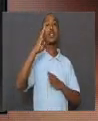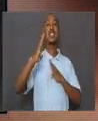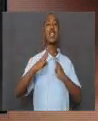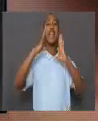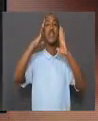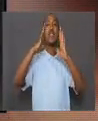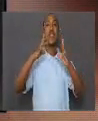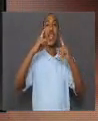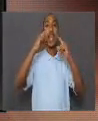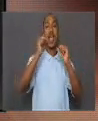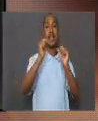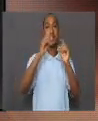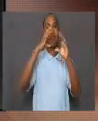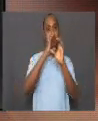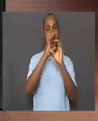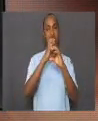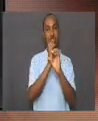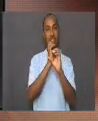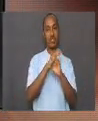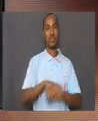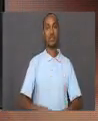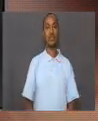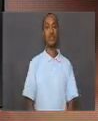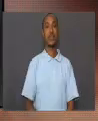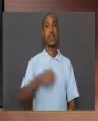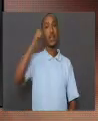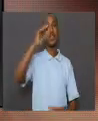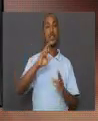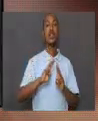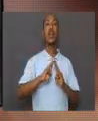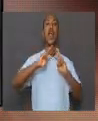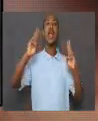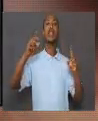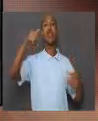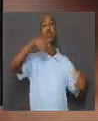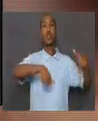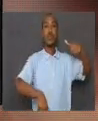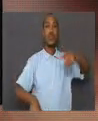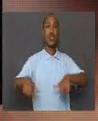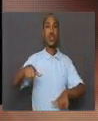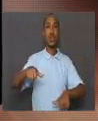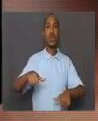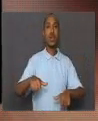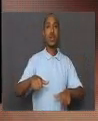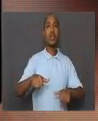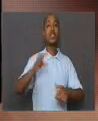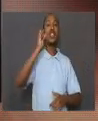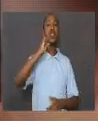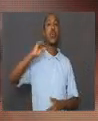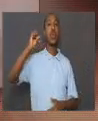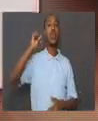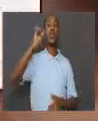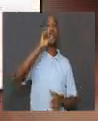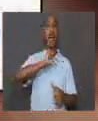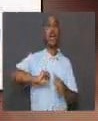scientific experimentation. His greatest contribution was the theory of the